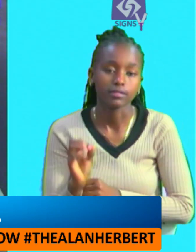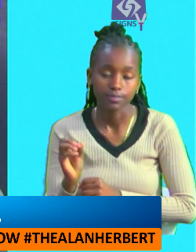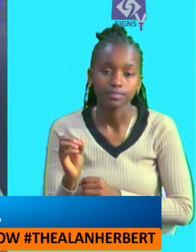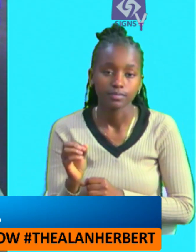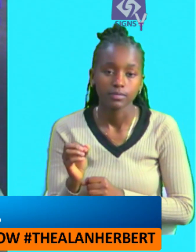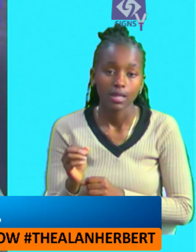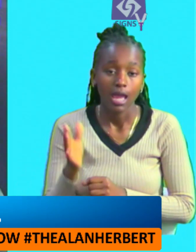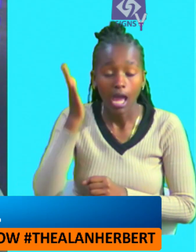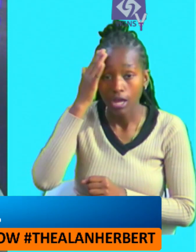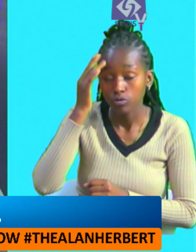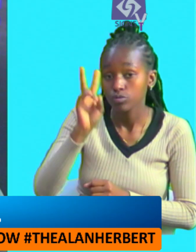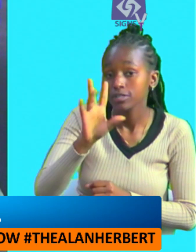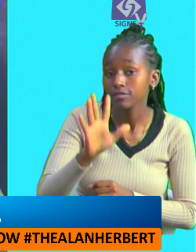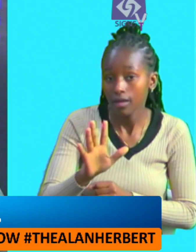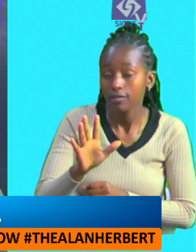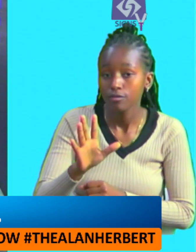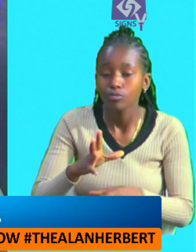So that is number one.